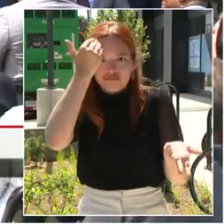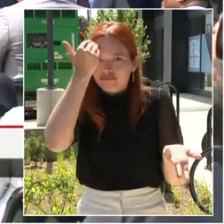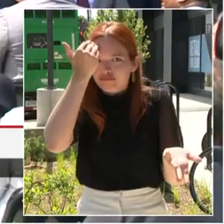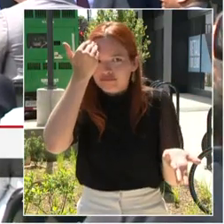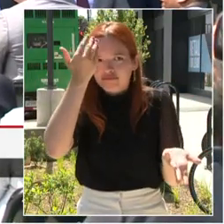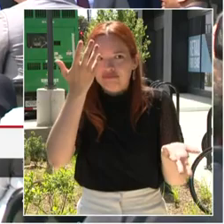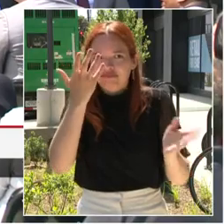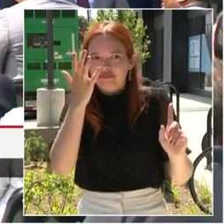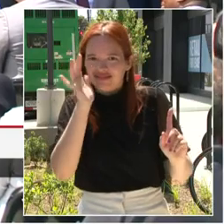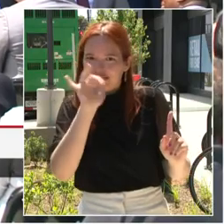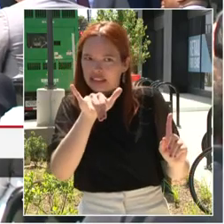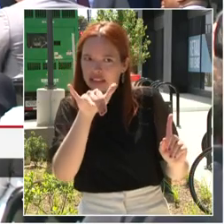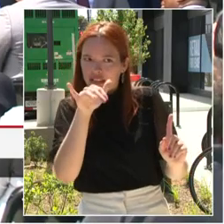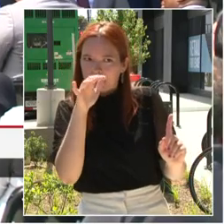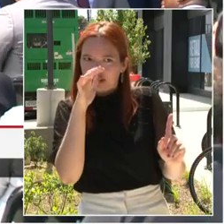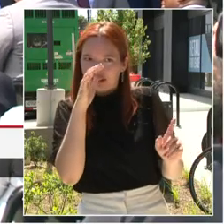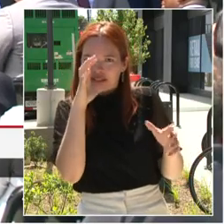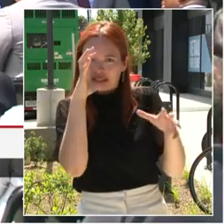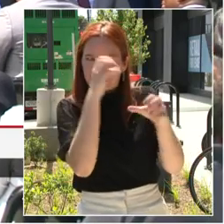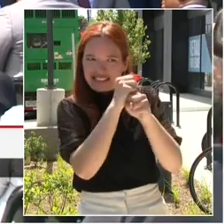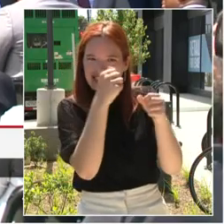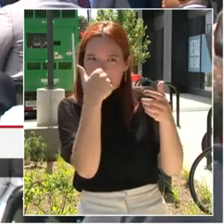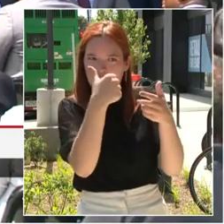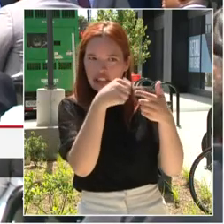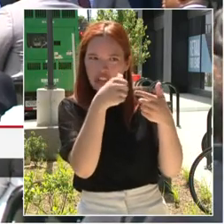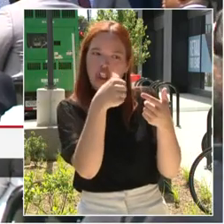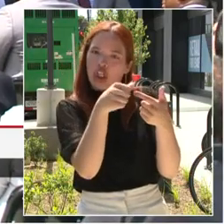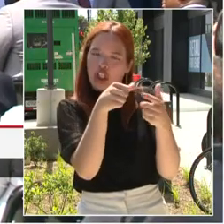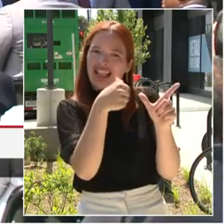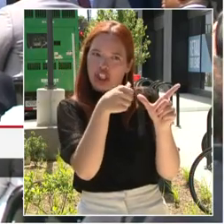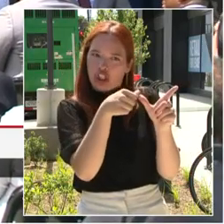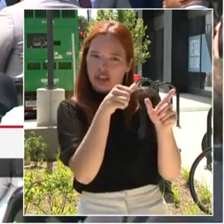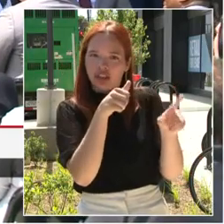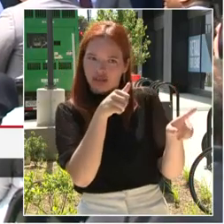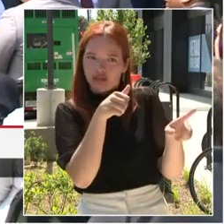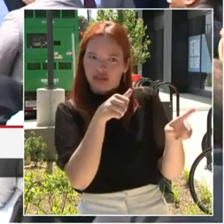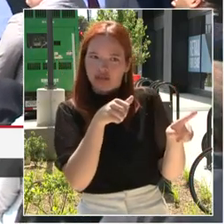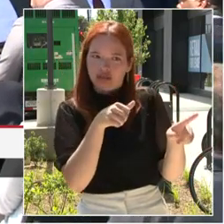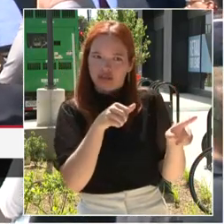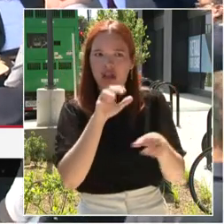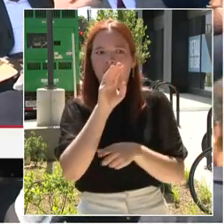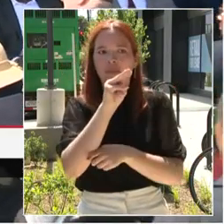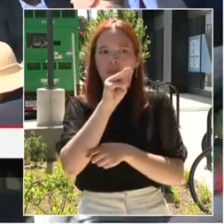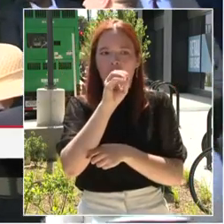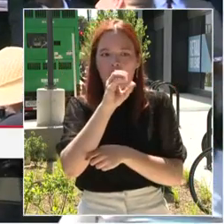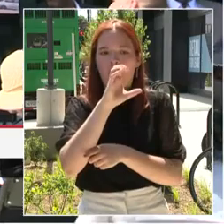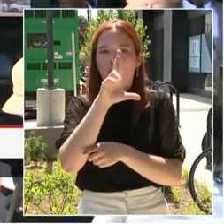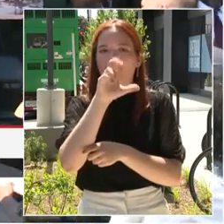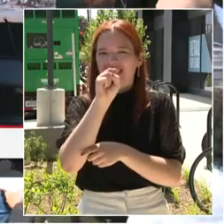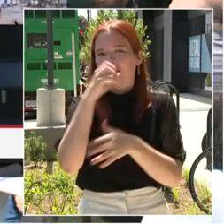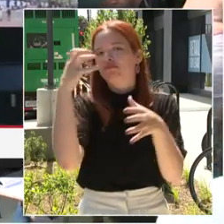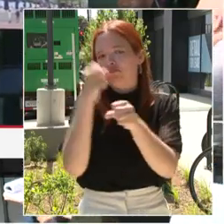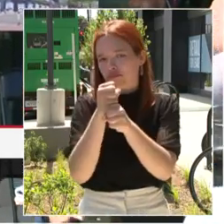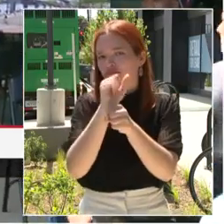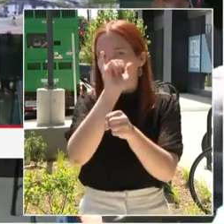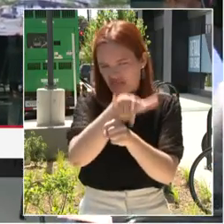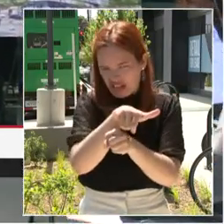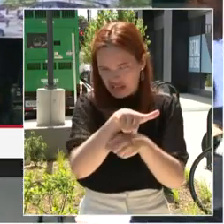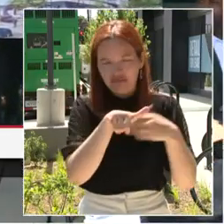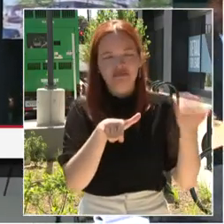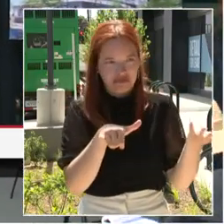that's my MOKRS office. And the MOKRS, we have representatives in every ward who are the